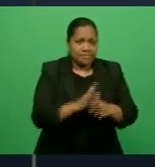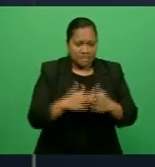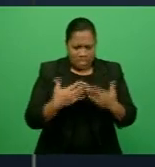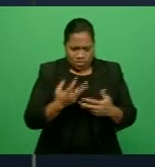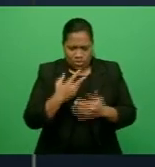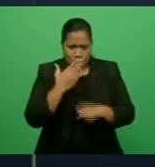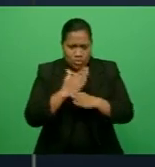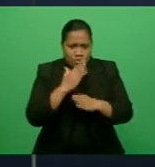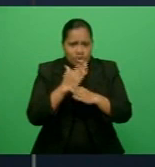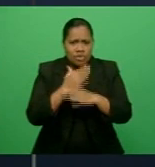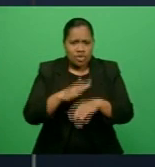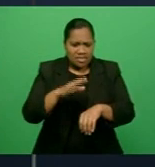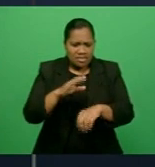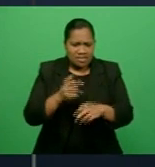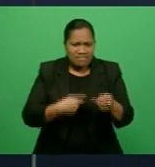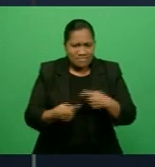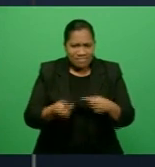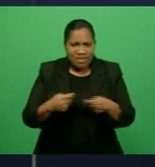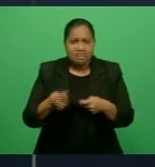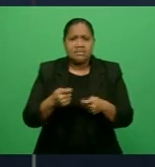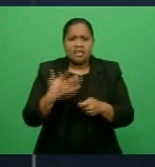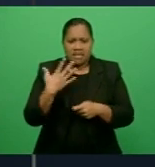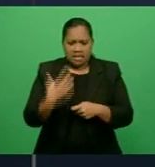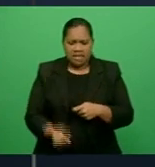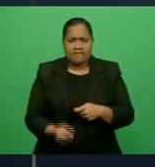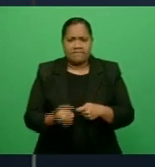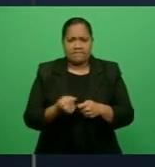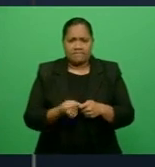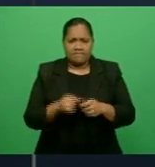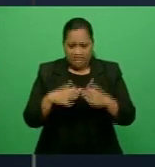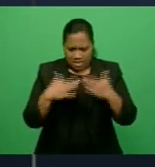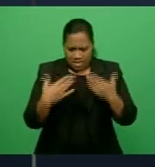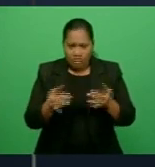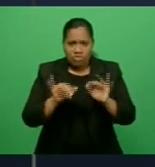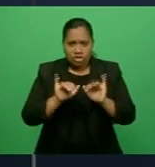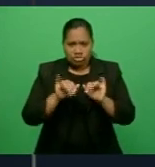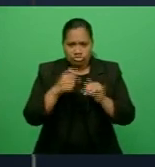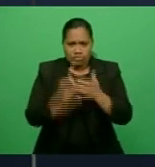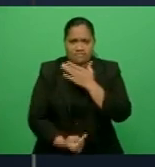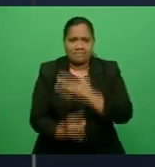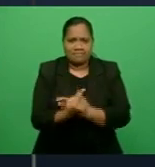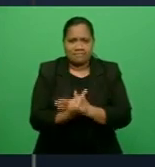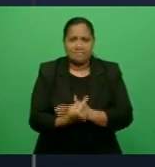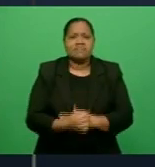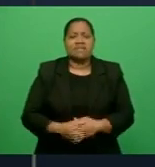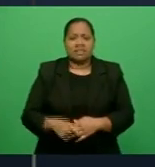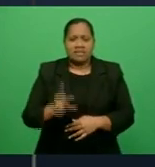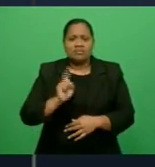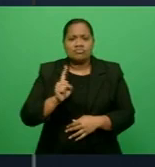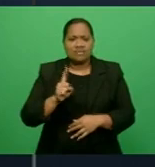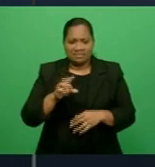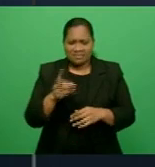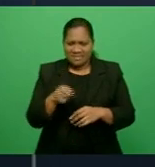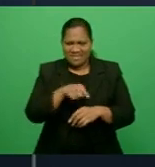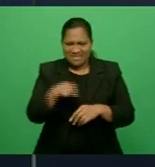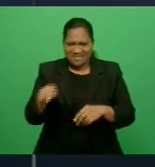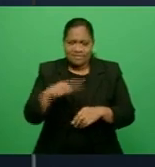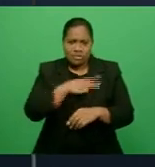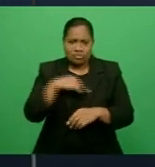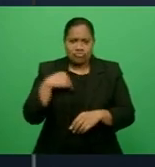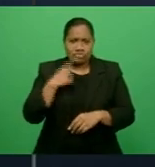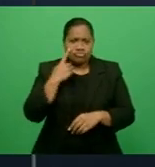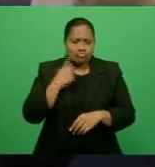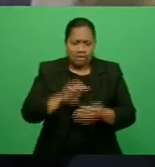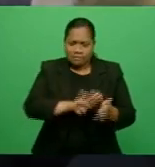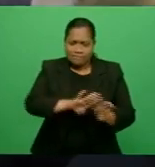and spaces for vendors, illegal issues have surfaced, and it's something municipalities are trying to eradicate. Kelly Vadala